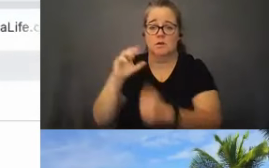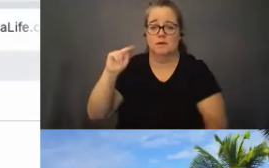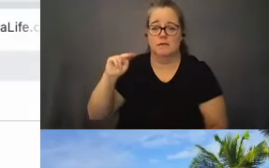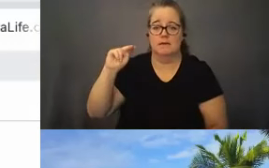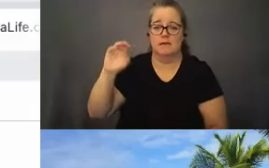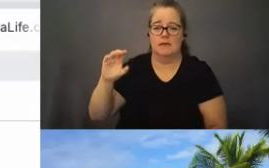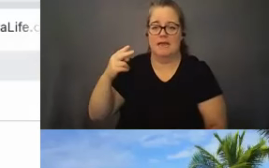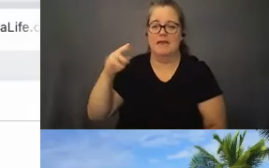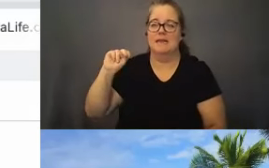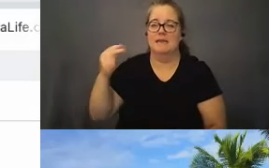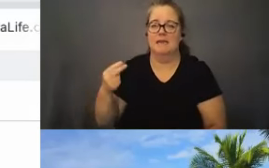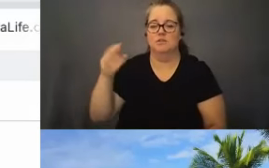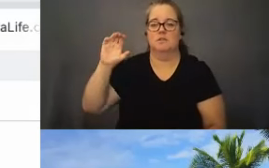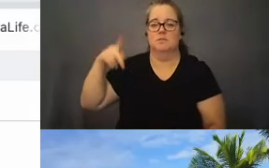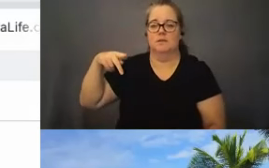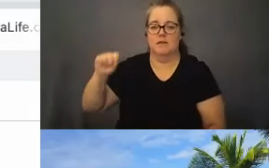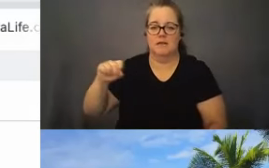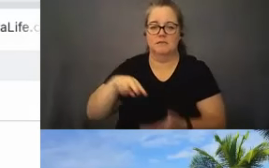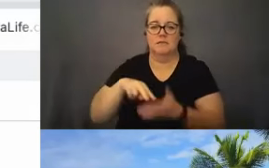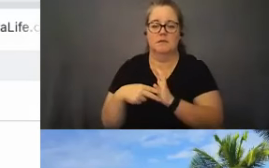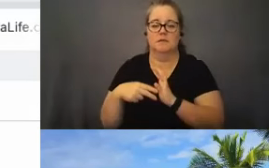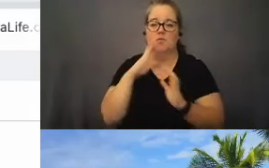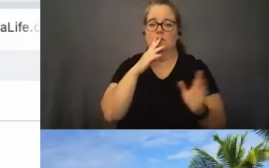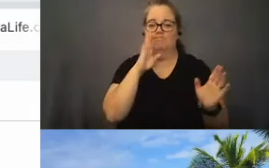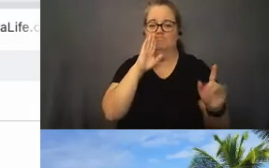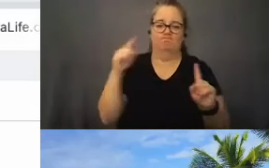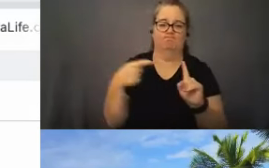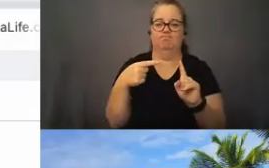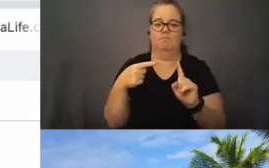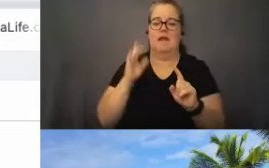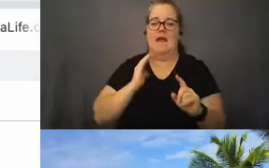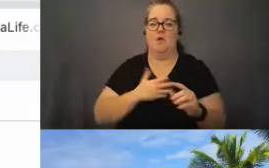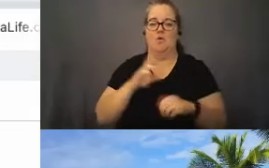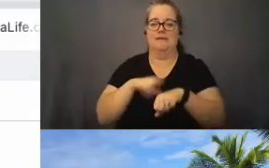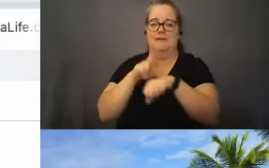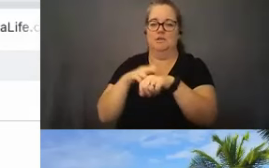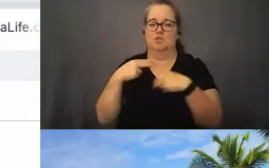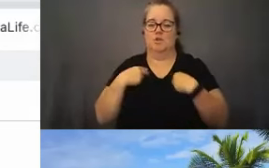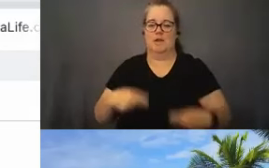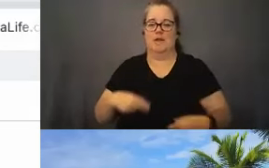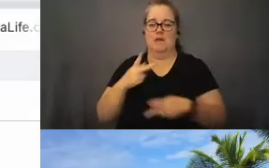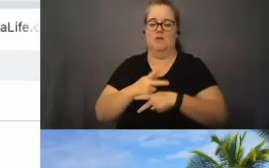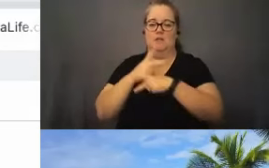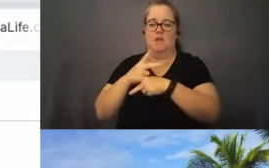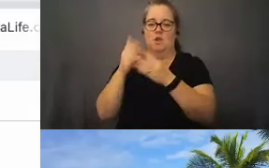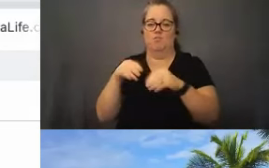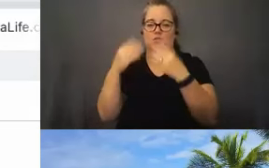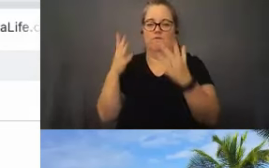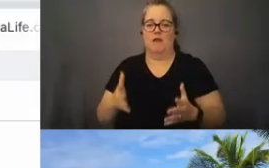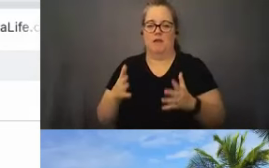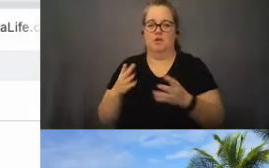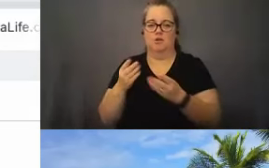NHCPS. That's it'll redirect to there. That's our National Healthcare Provider Solutions that hosts our